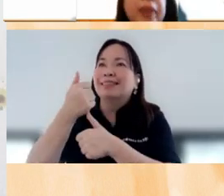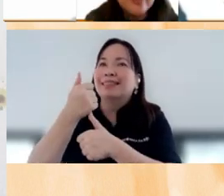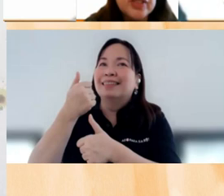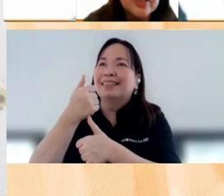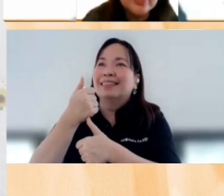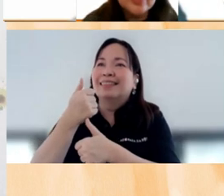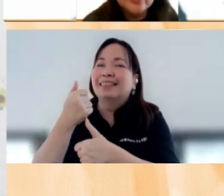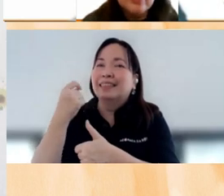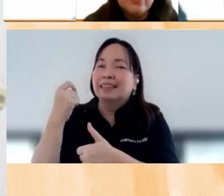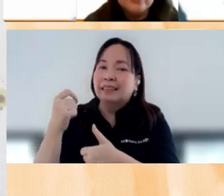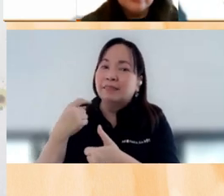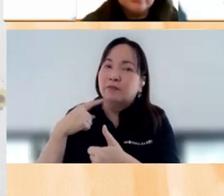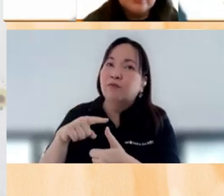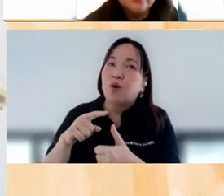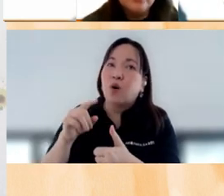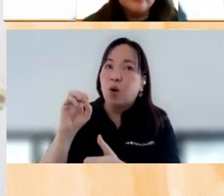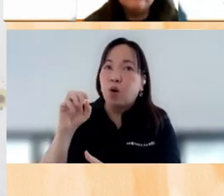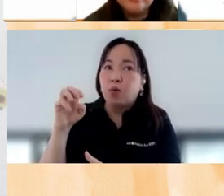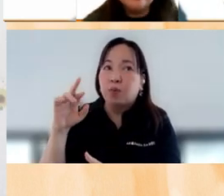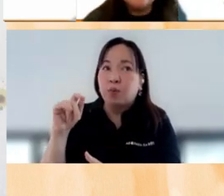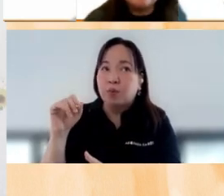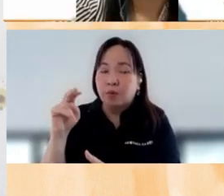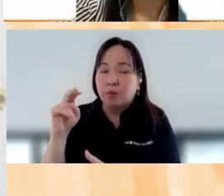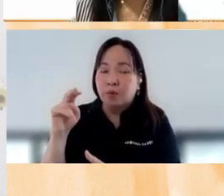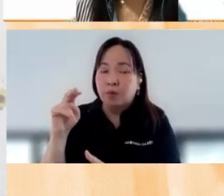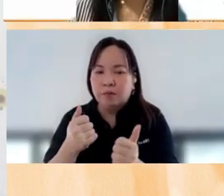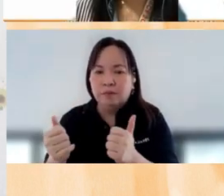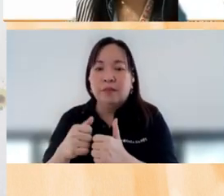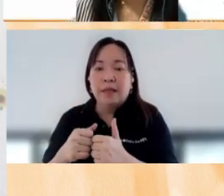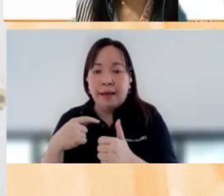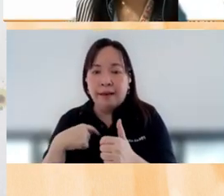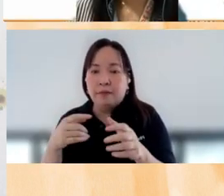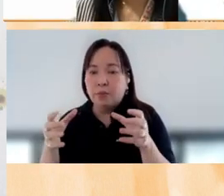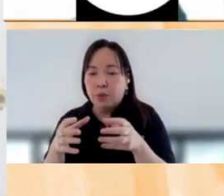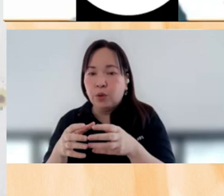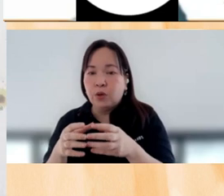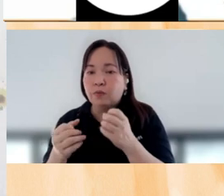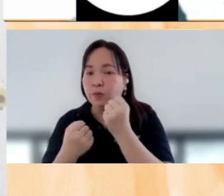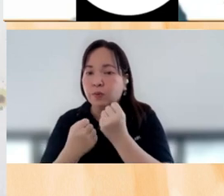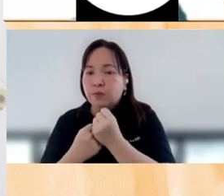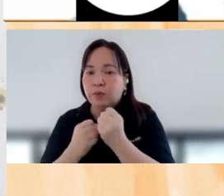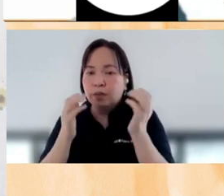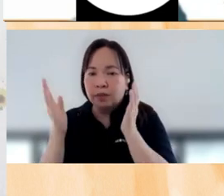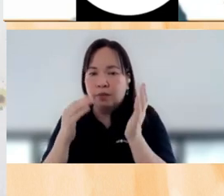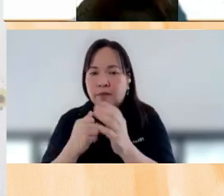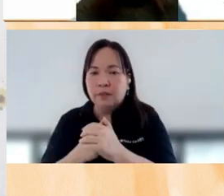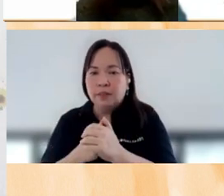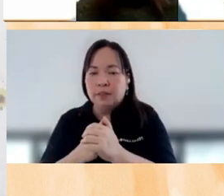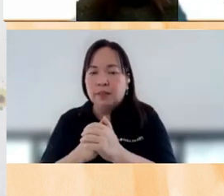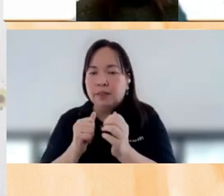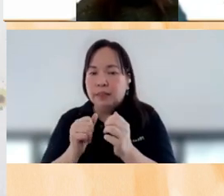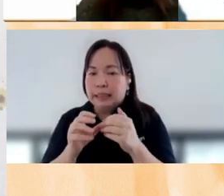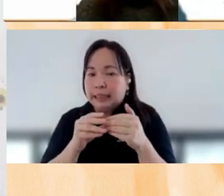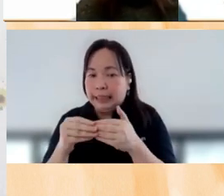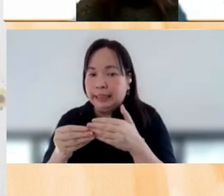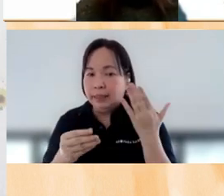Operations of the Bureau of Learner Support Services sa pangunguna ng aming Execom lead na